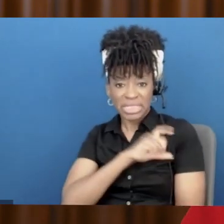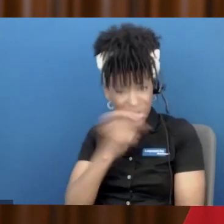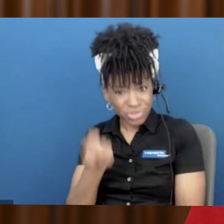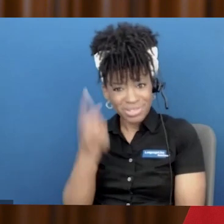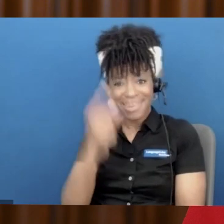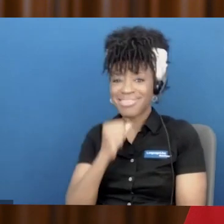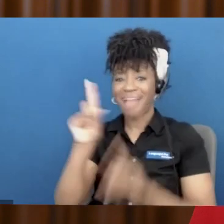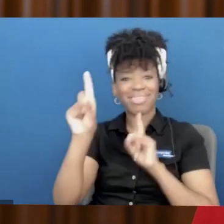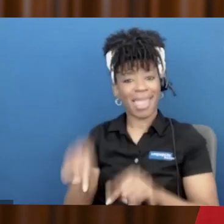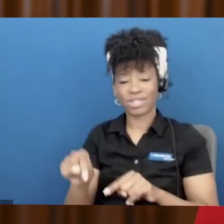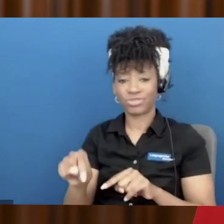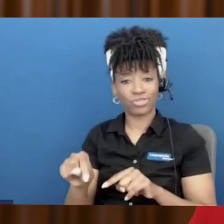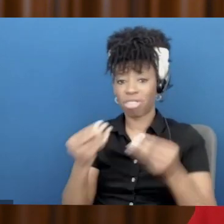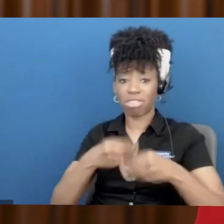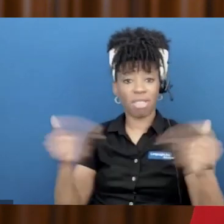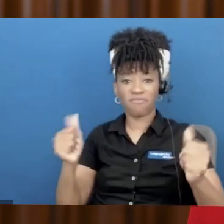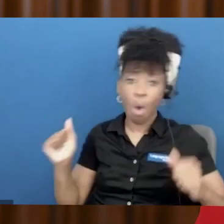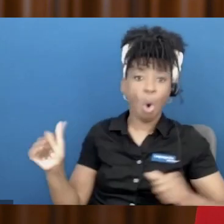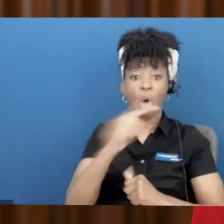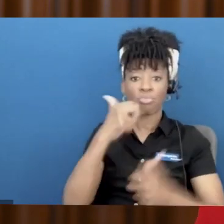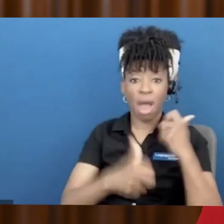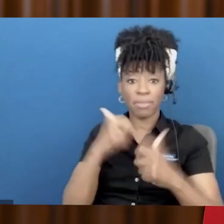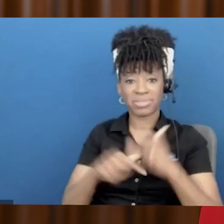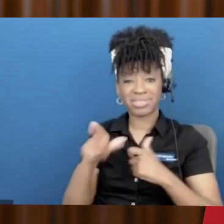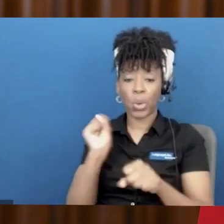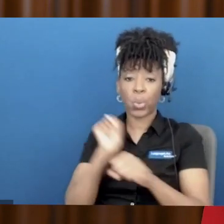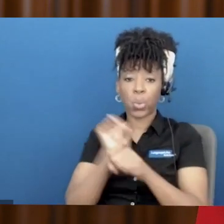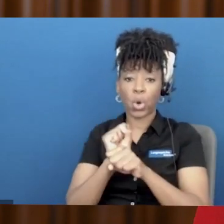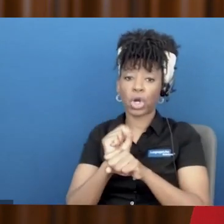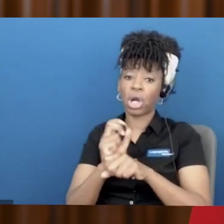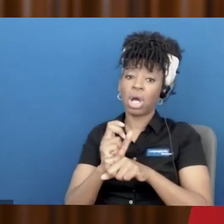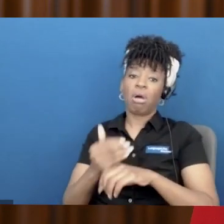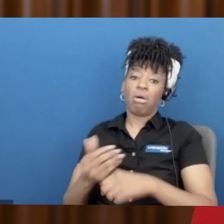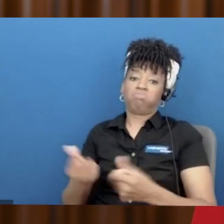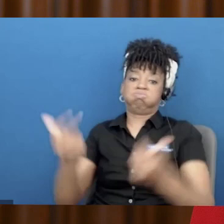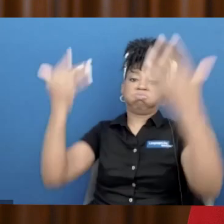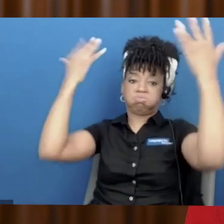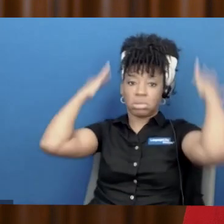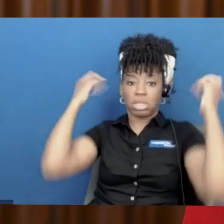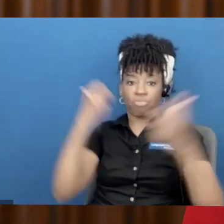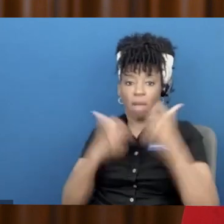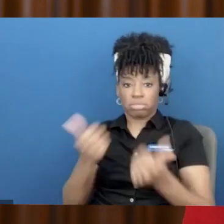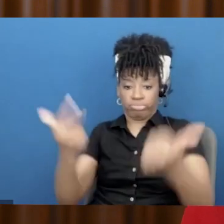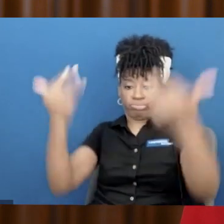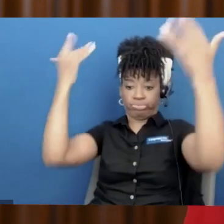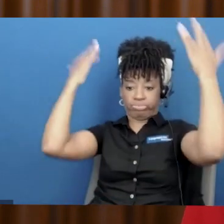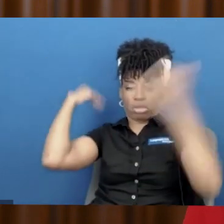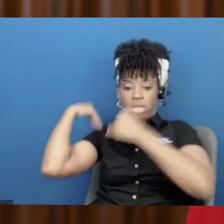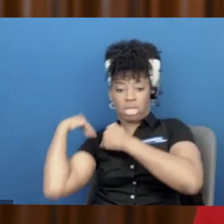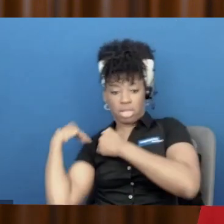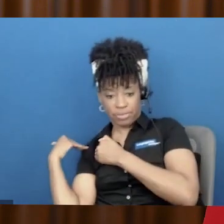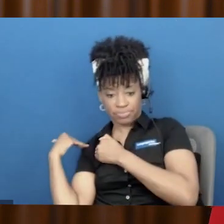are overworked, stretched thin, and often without the tools needed to address the problems they see in our community. Madison